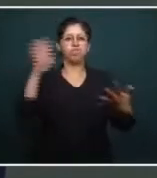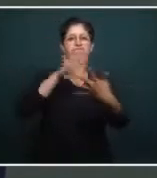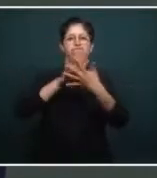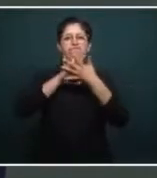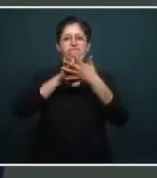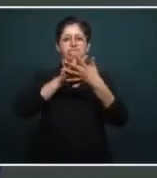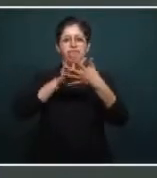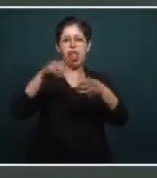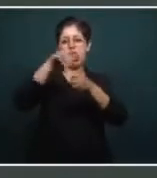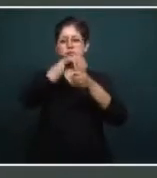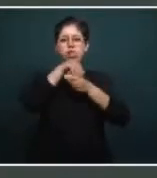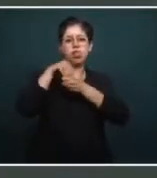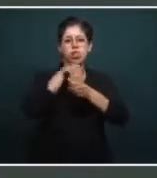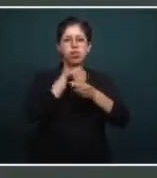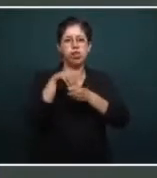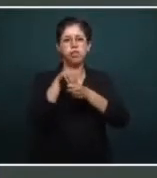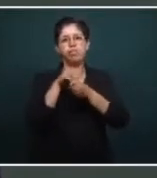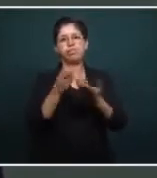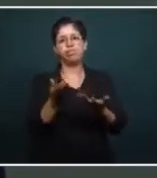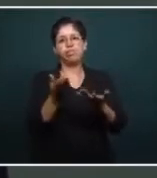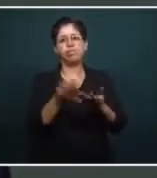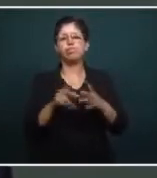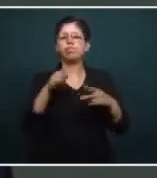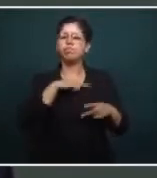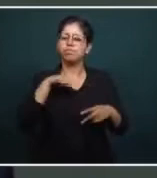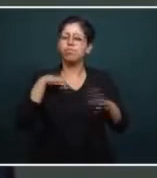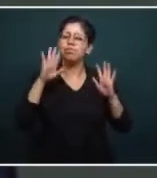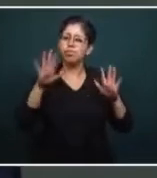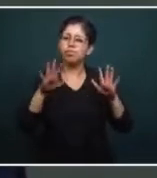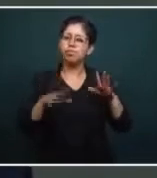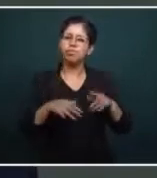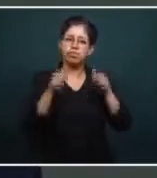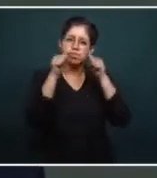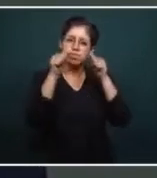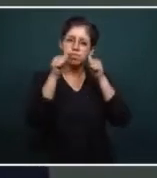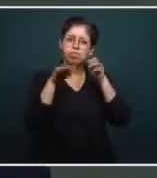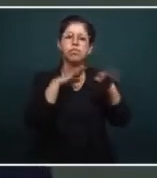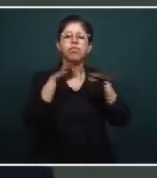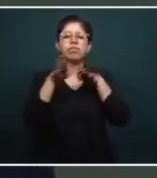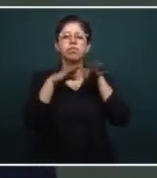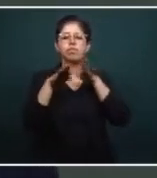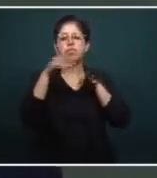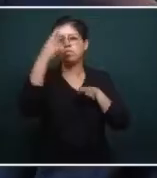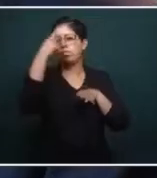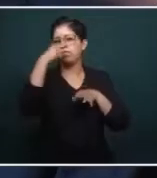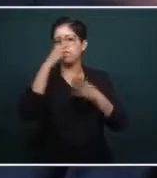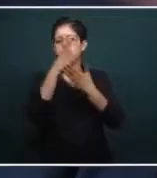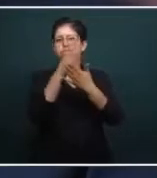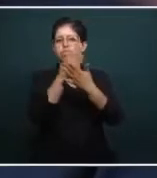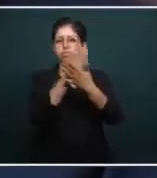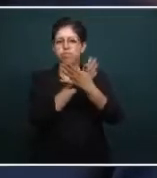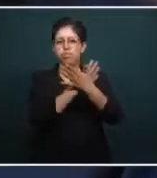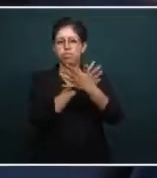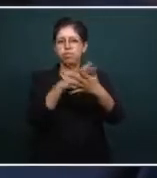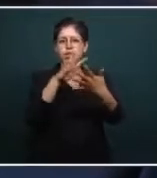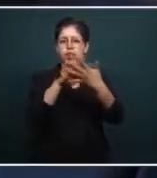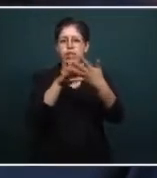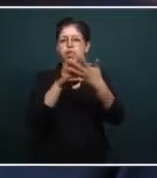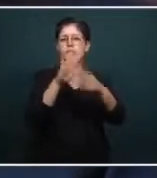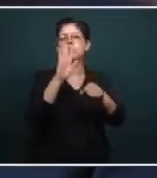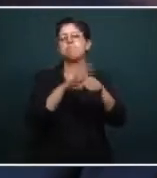a problem que ya se está atendiendo. that is now being El attended to. gobierno del Estado de México